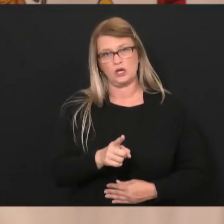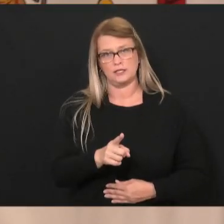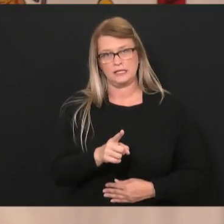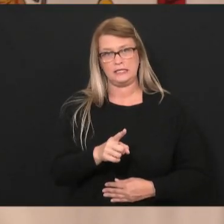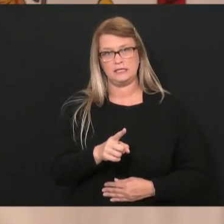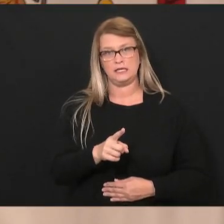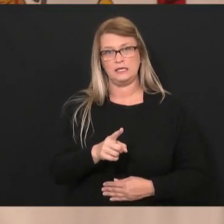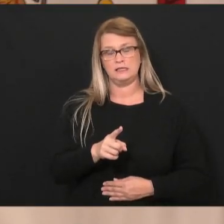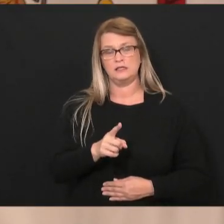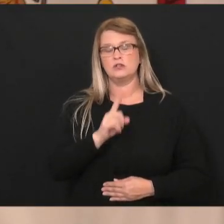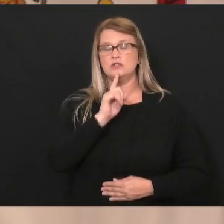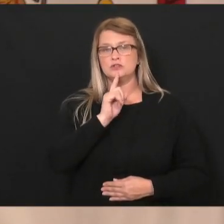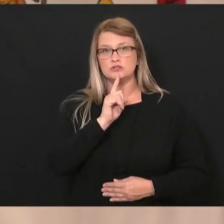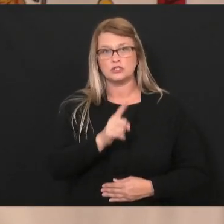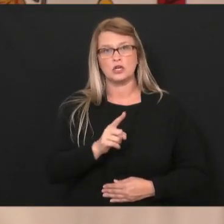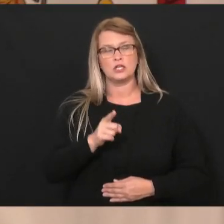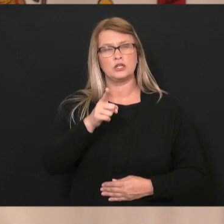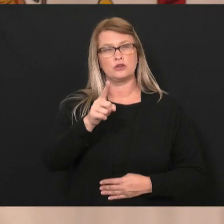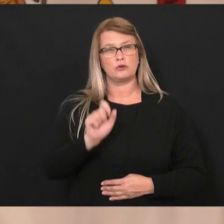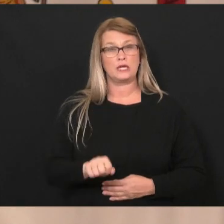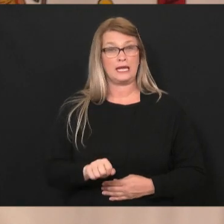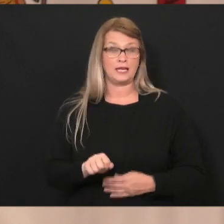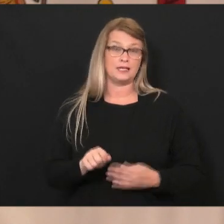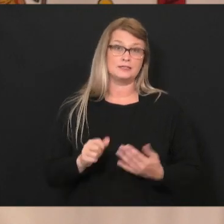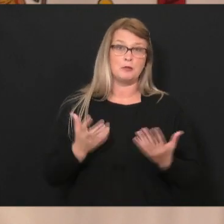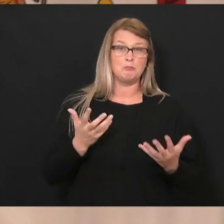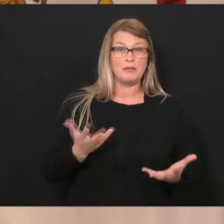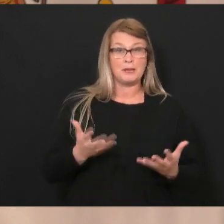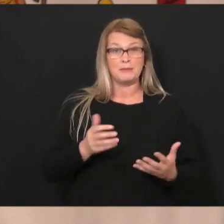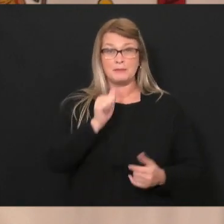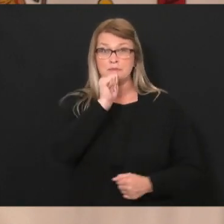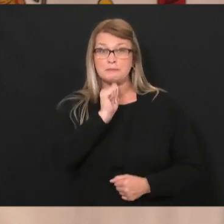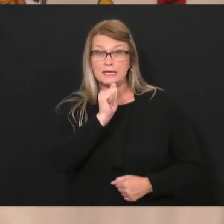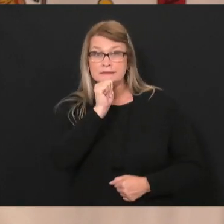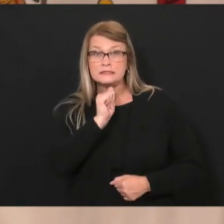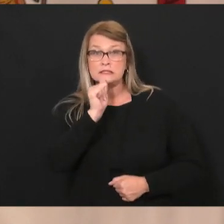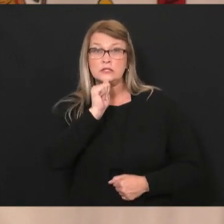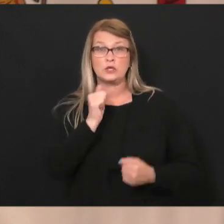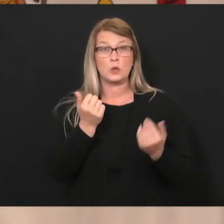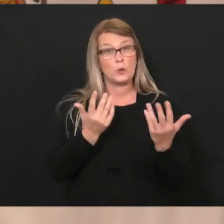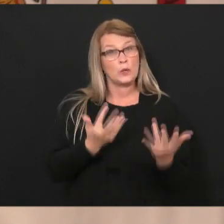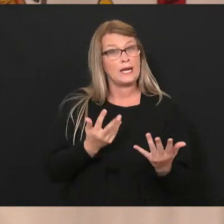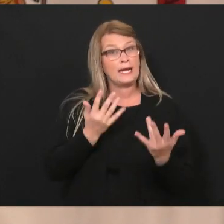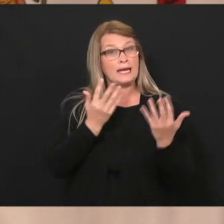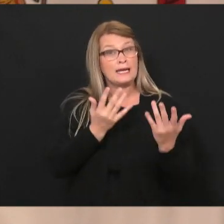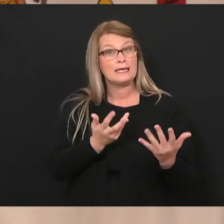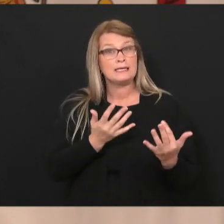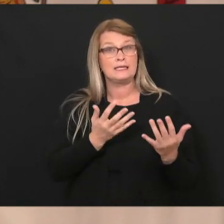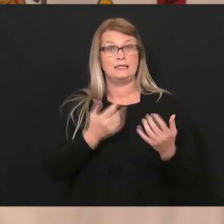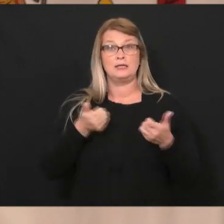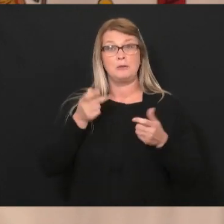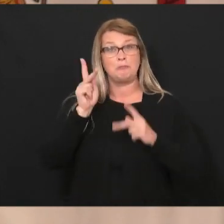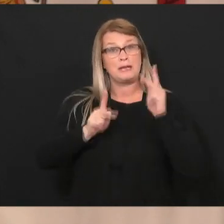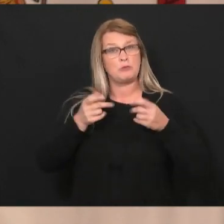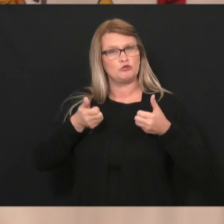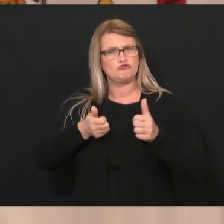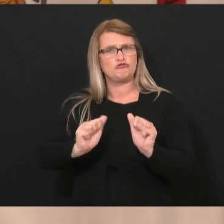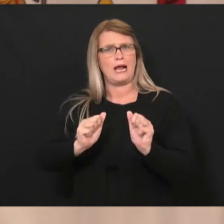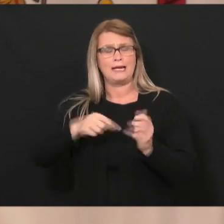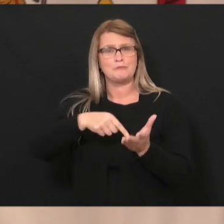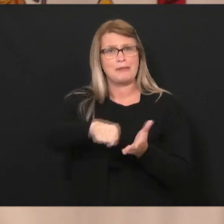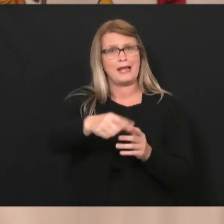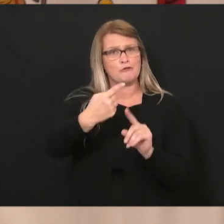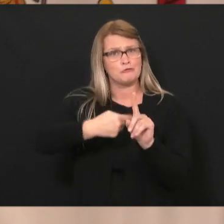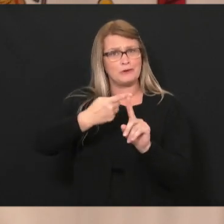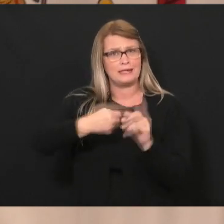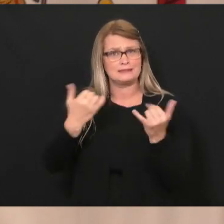can't, impose a hardship on somebody that's trying in every way to make rent today. And our